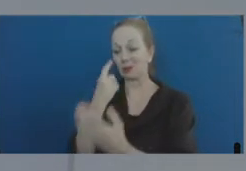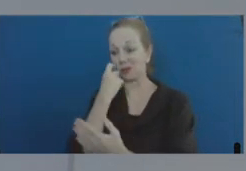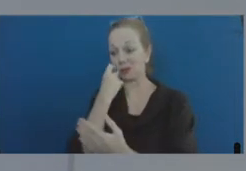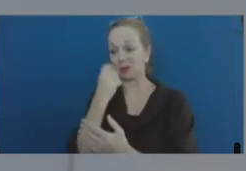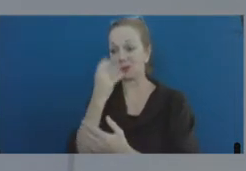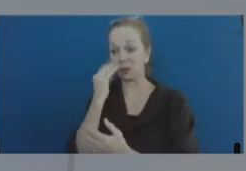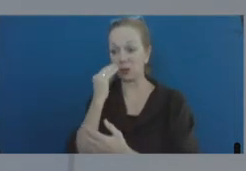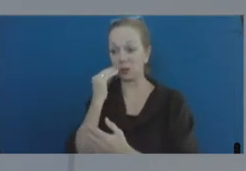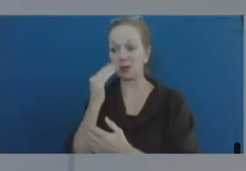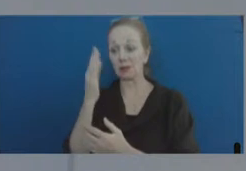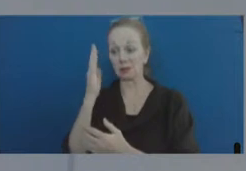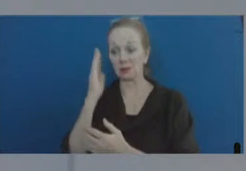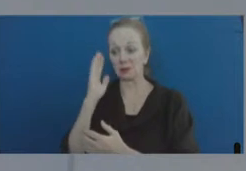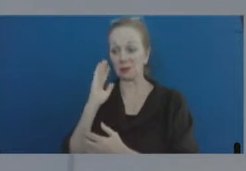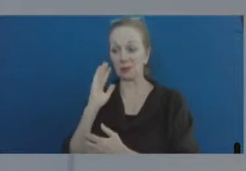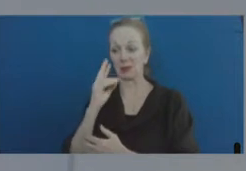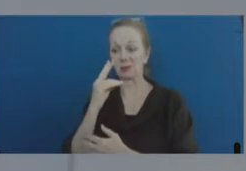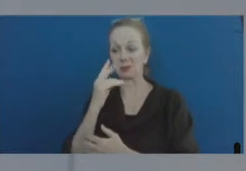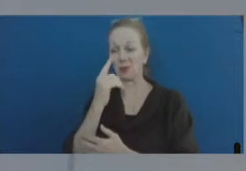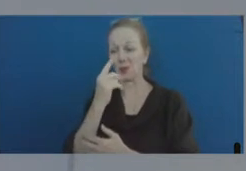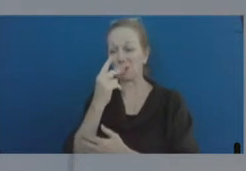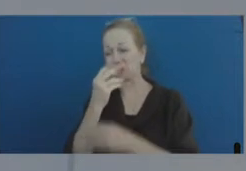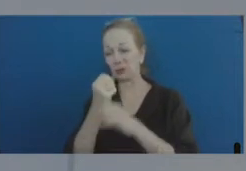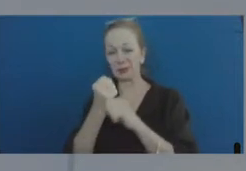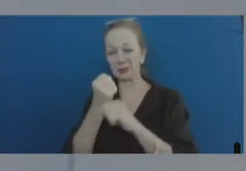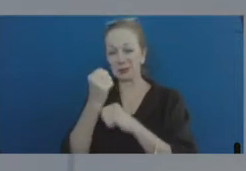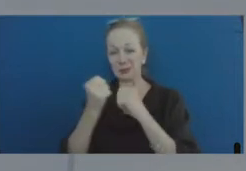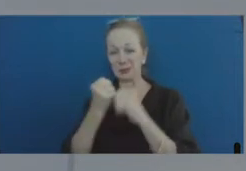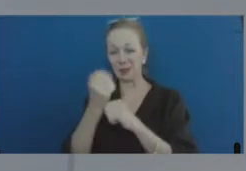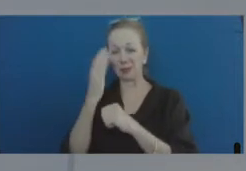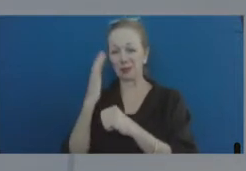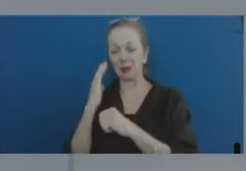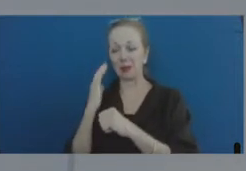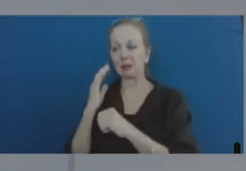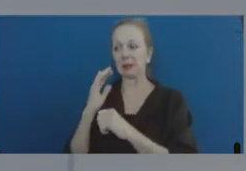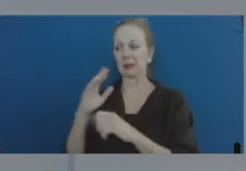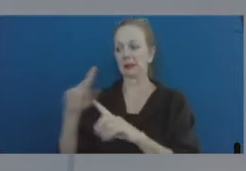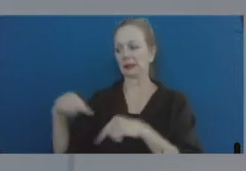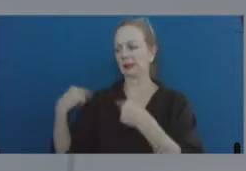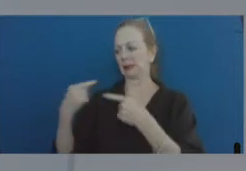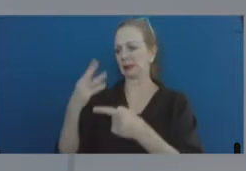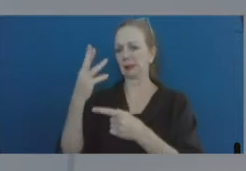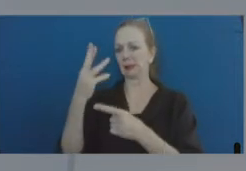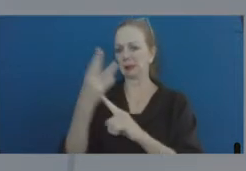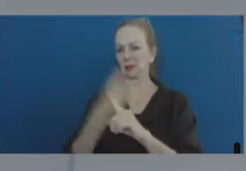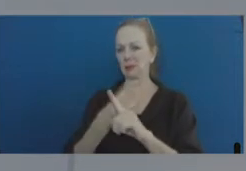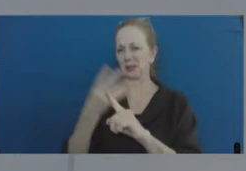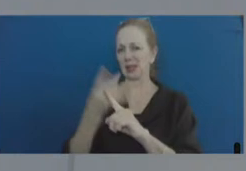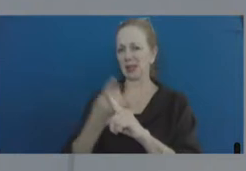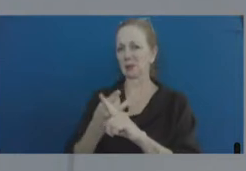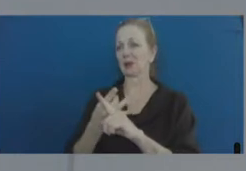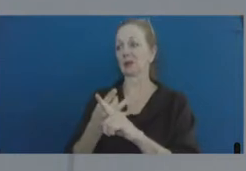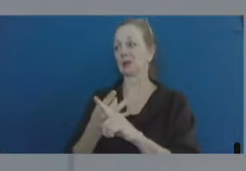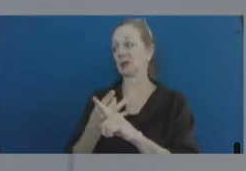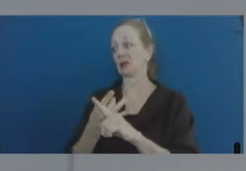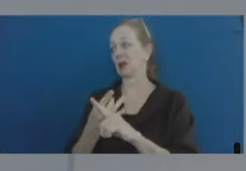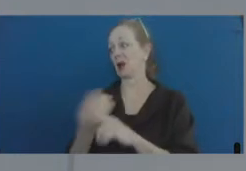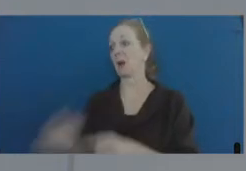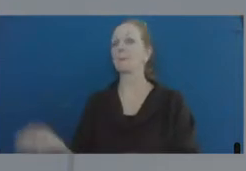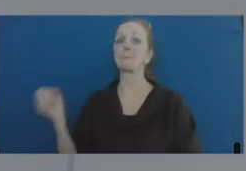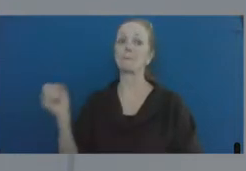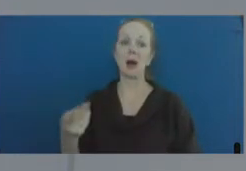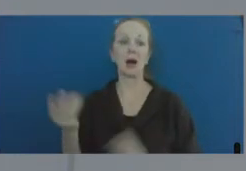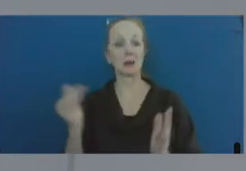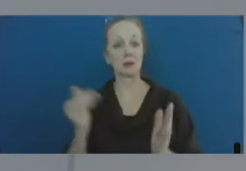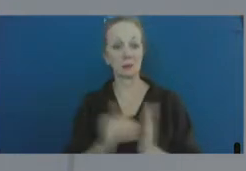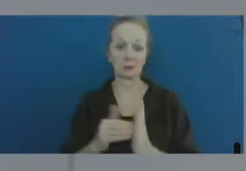ago, and it's been only 6 months or 8 months, and we are back at it again.